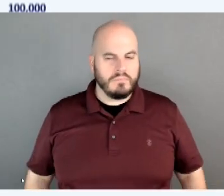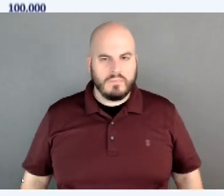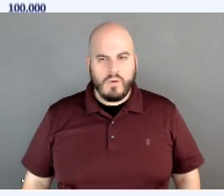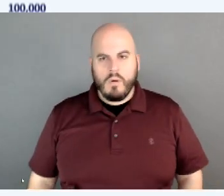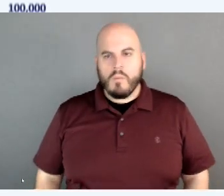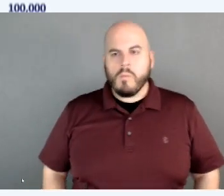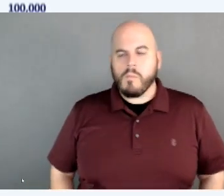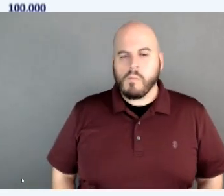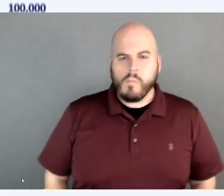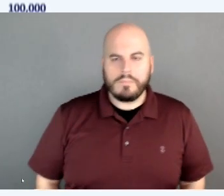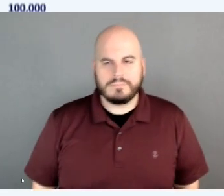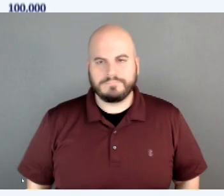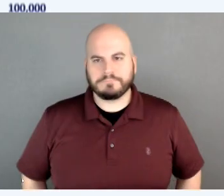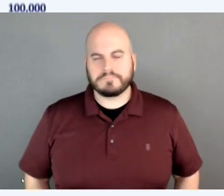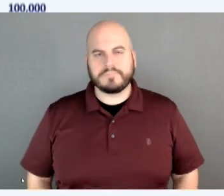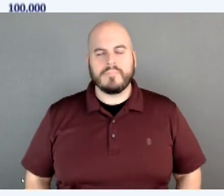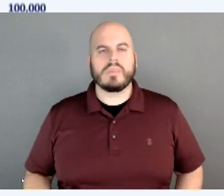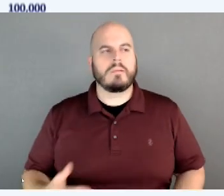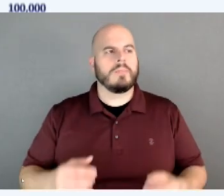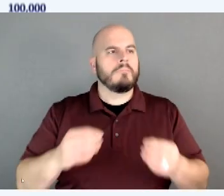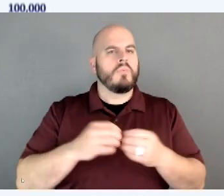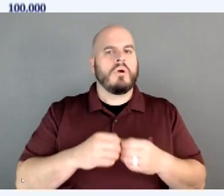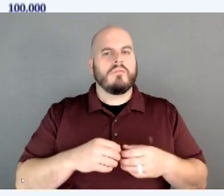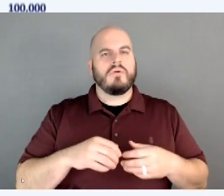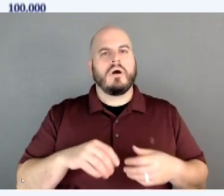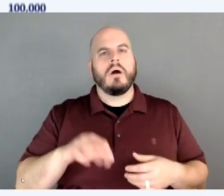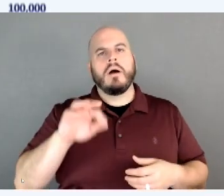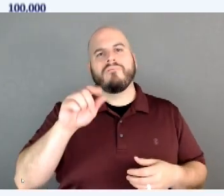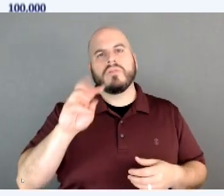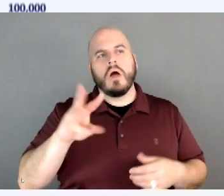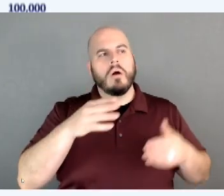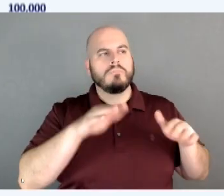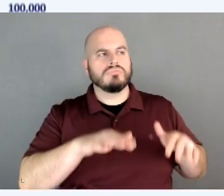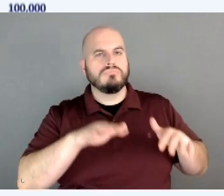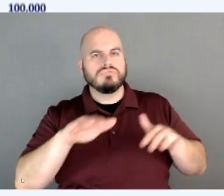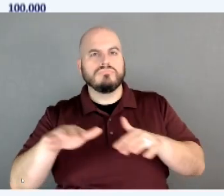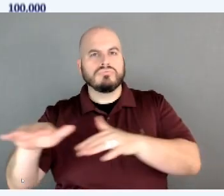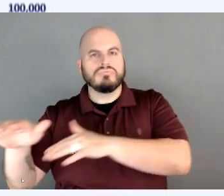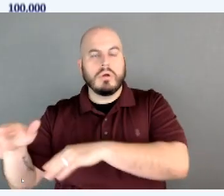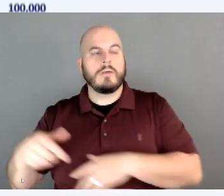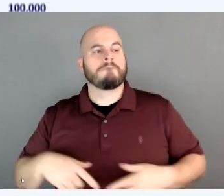here at the top, this is more of a flow of how our facilities open.